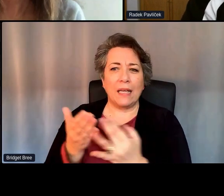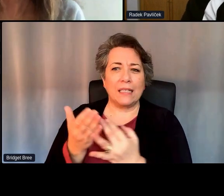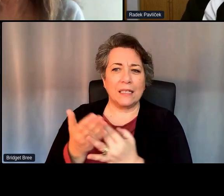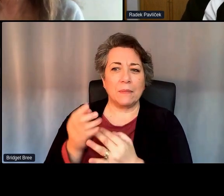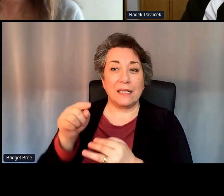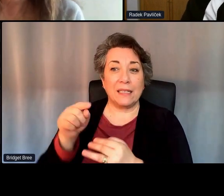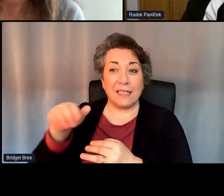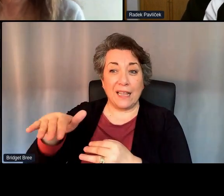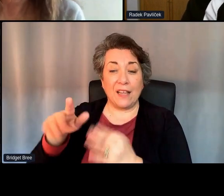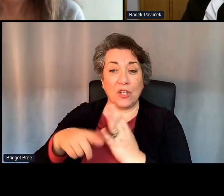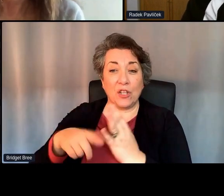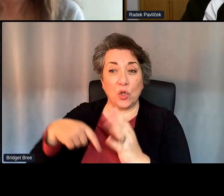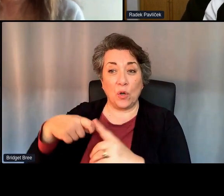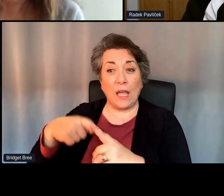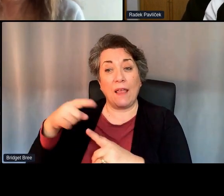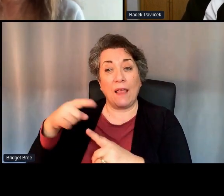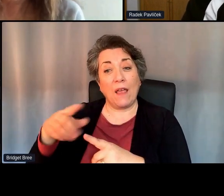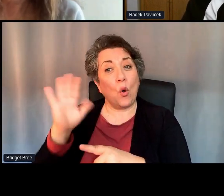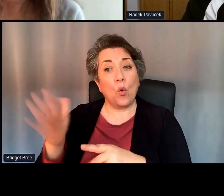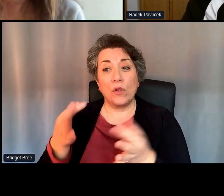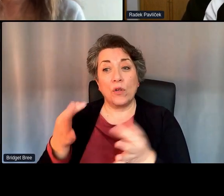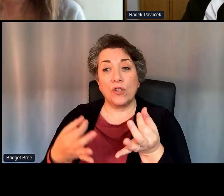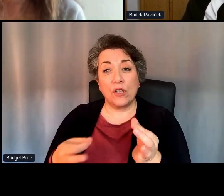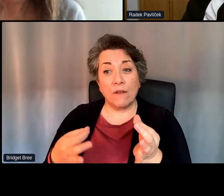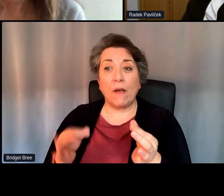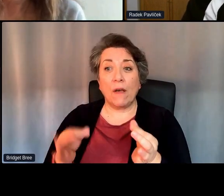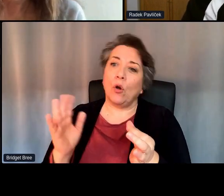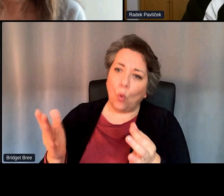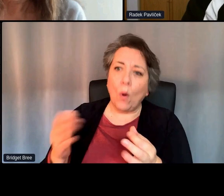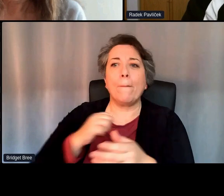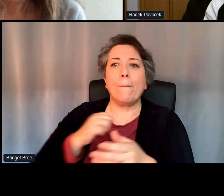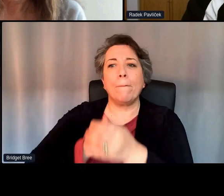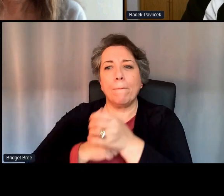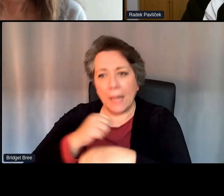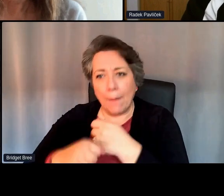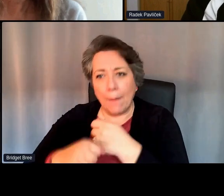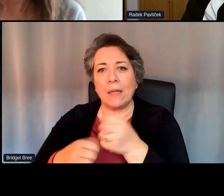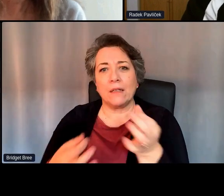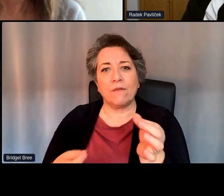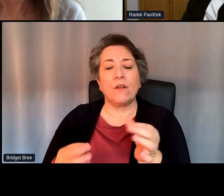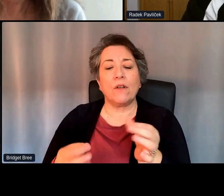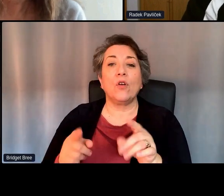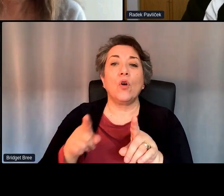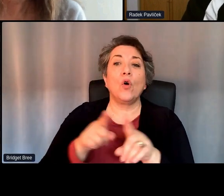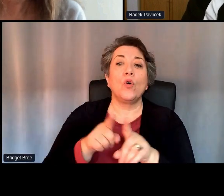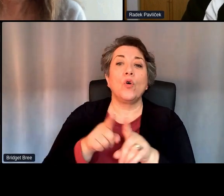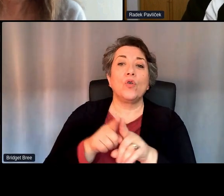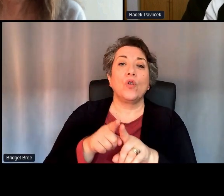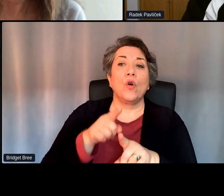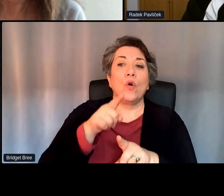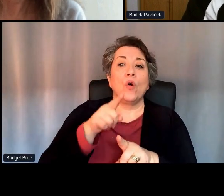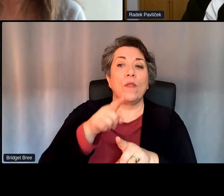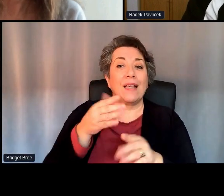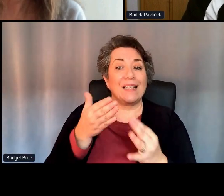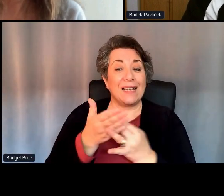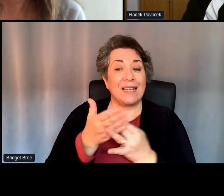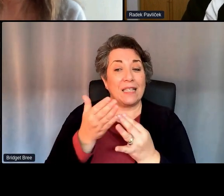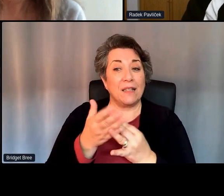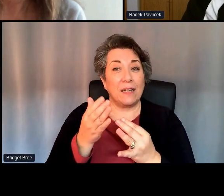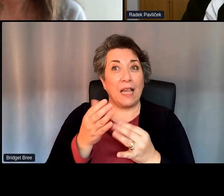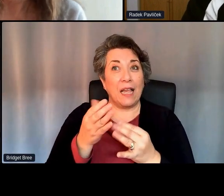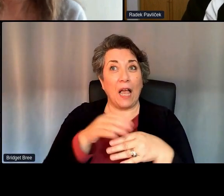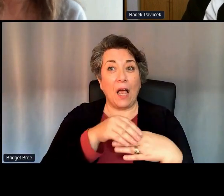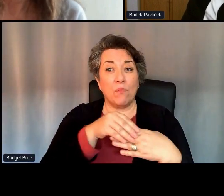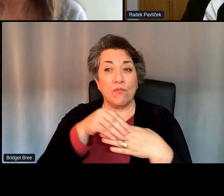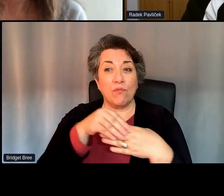becoming certified. The other option that I know in the UK, they have a accessibility specialist apprenticeship. I think it's a level 4,